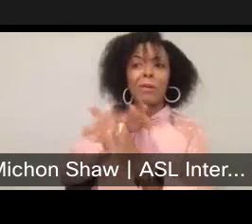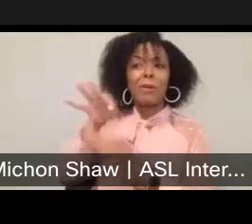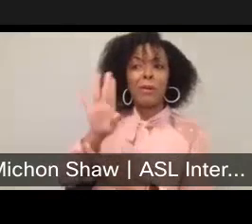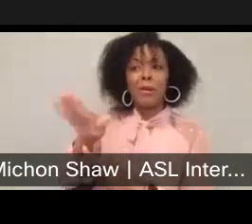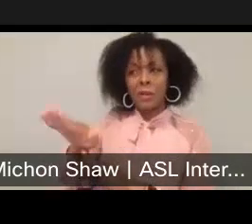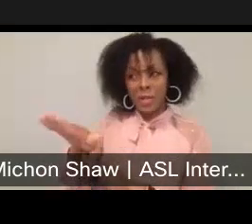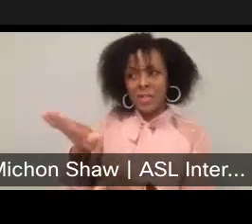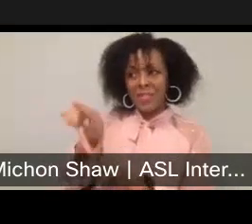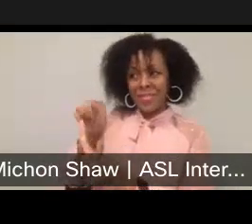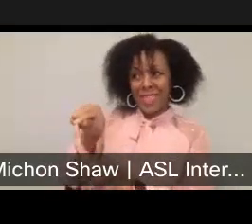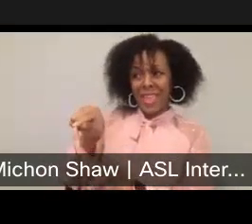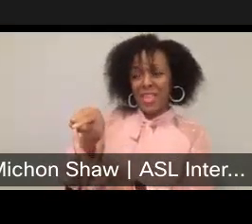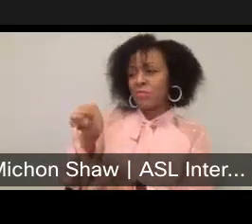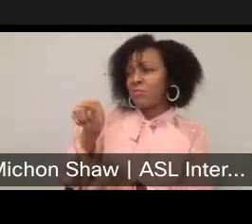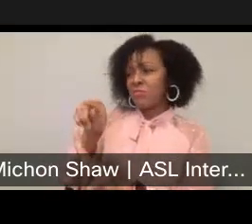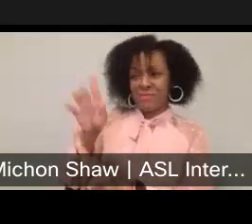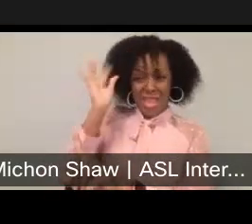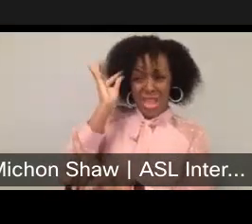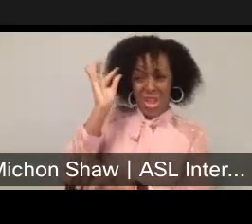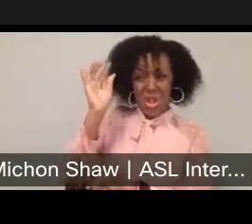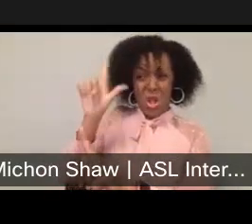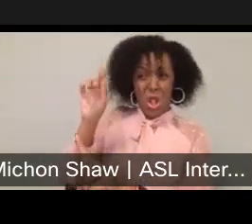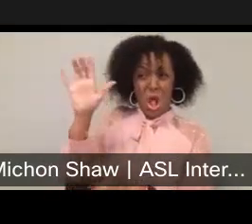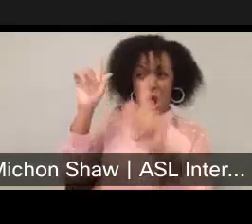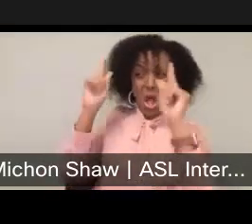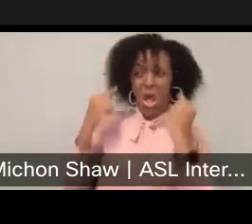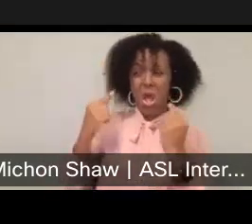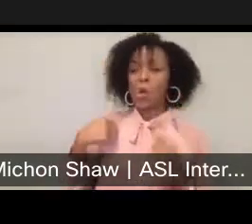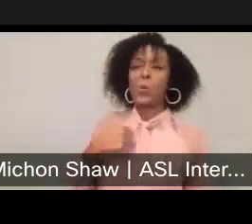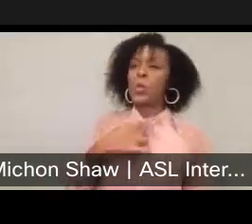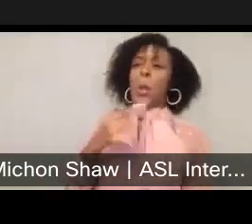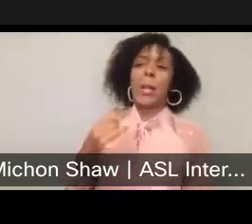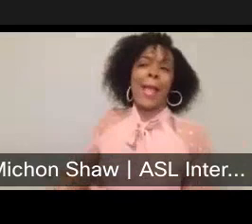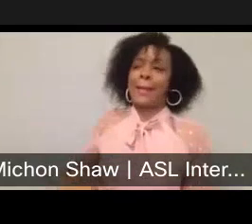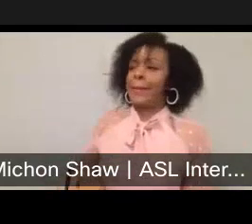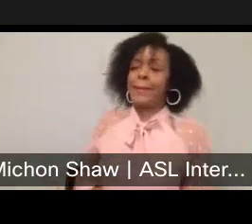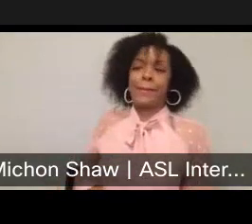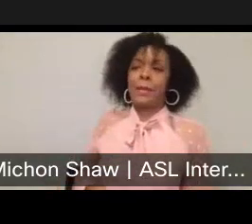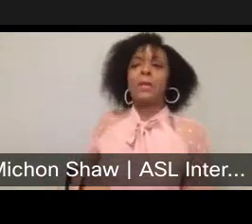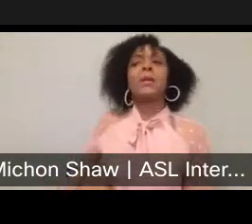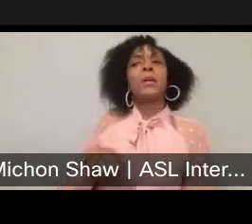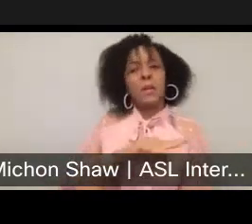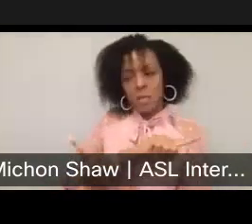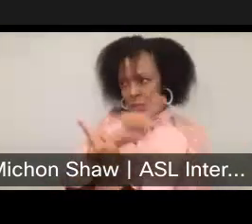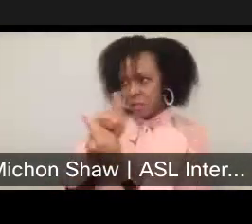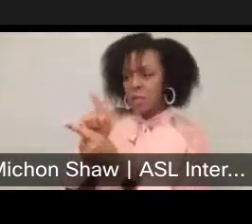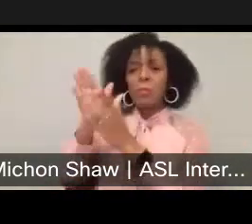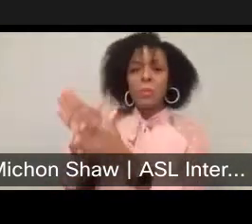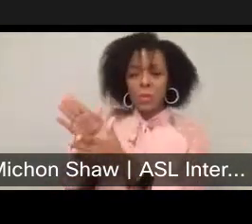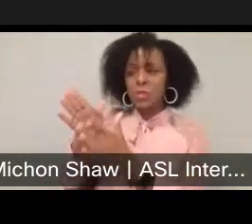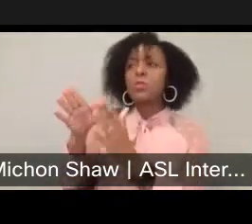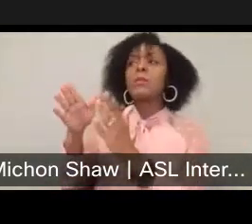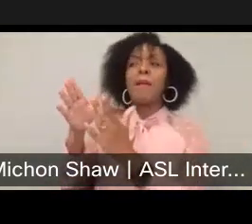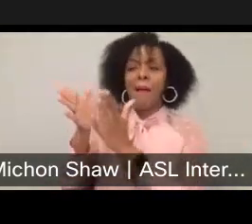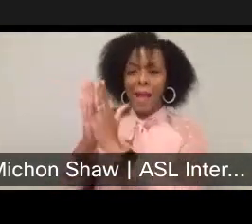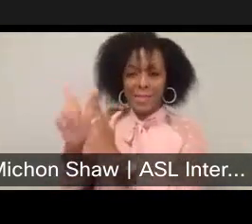like. Go and get someone to pin it up, tie it down, whatever they need